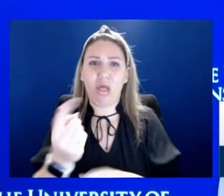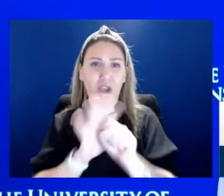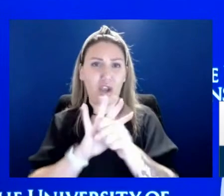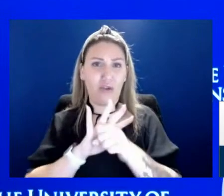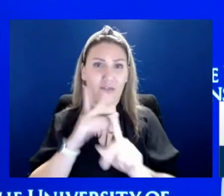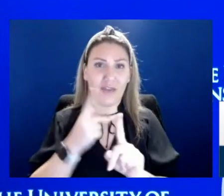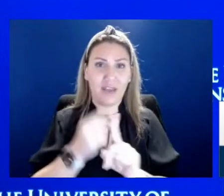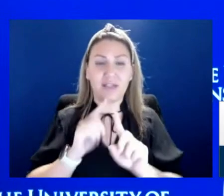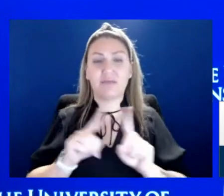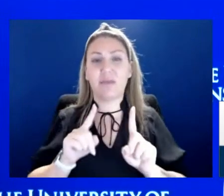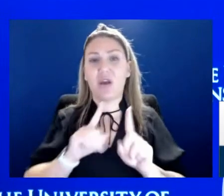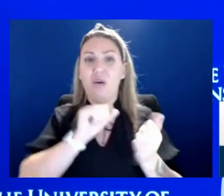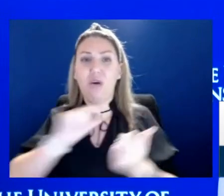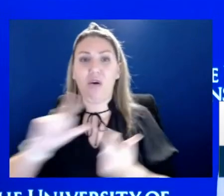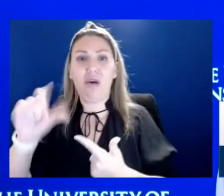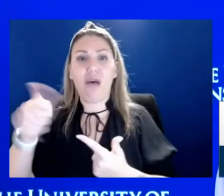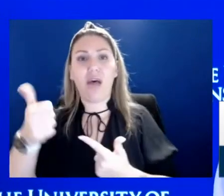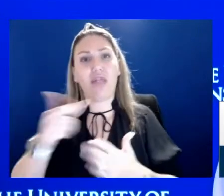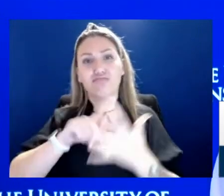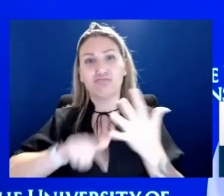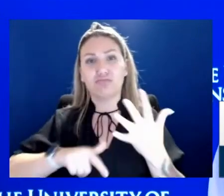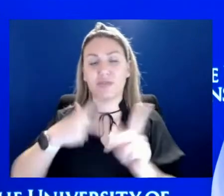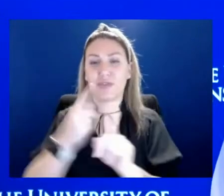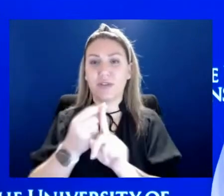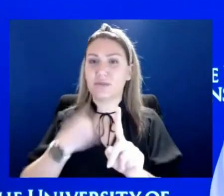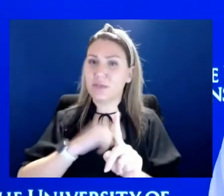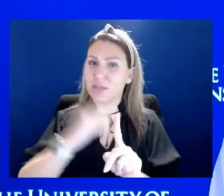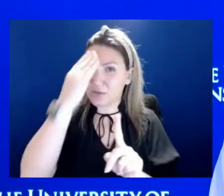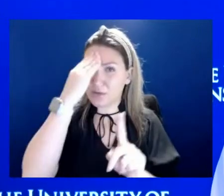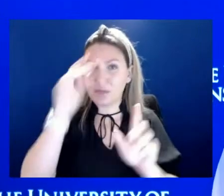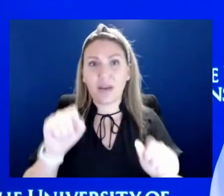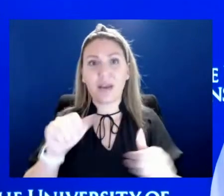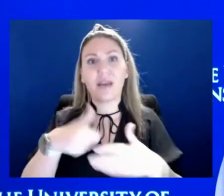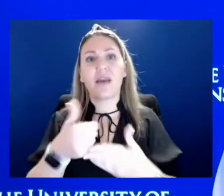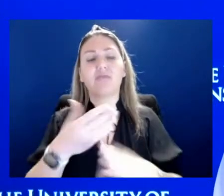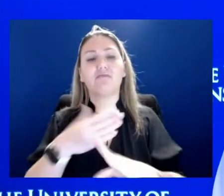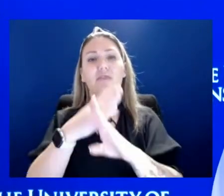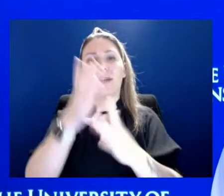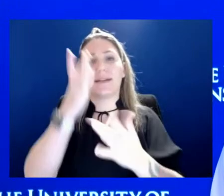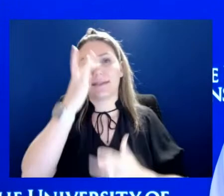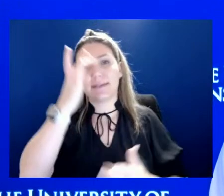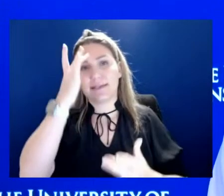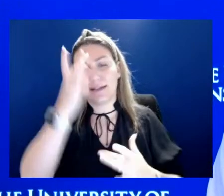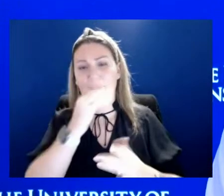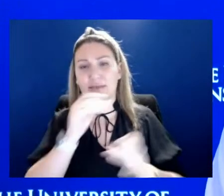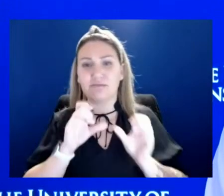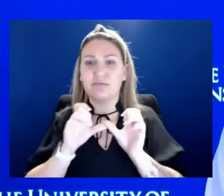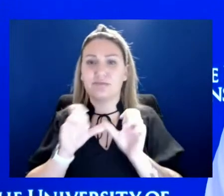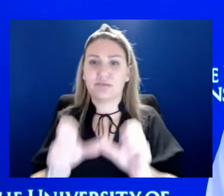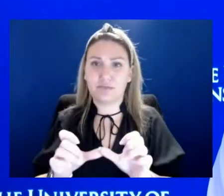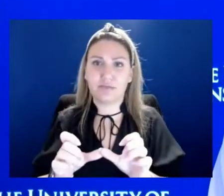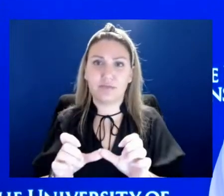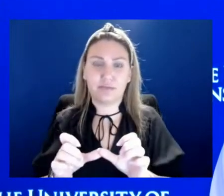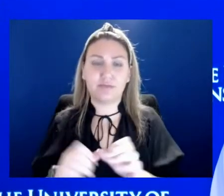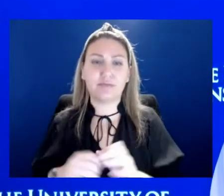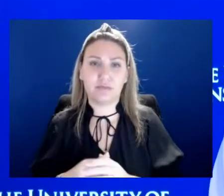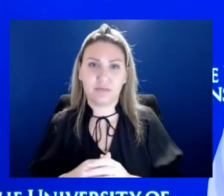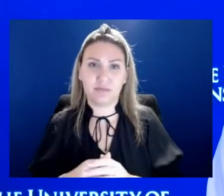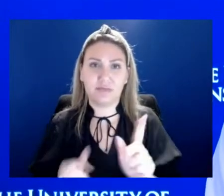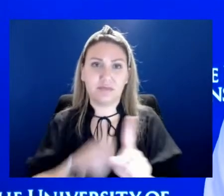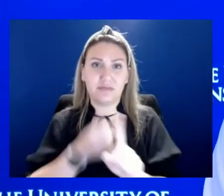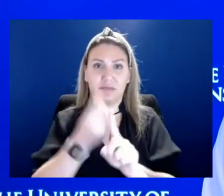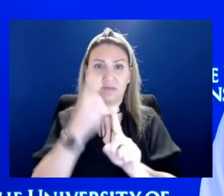all those other vaccines that we know can help prevent disease and continue to have an impact on people's quality of